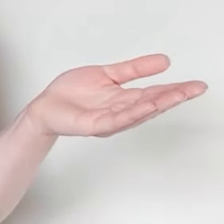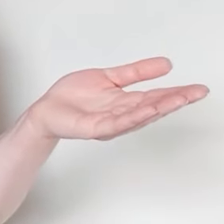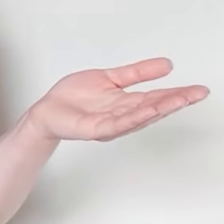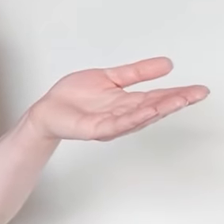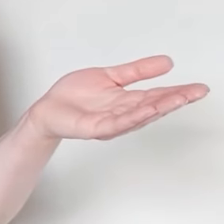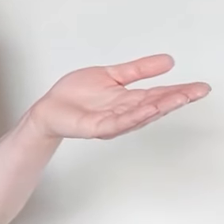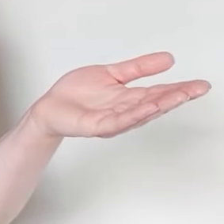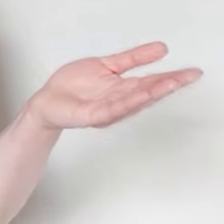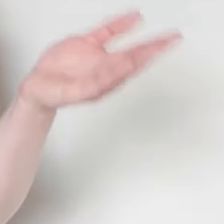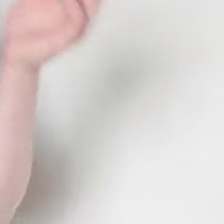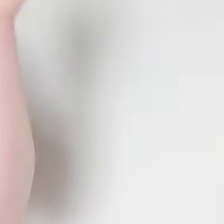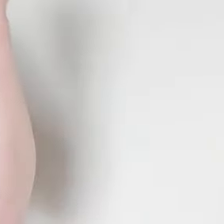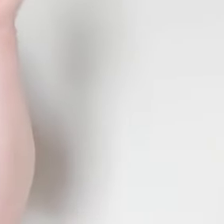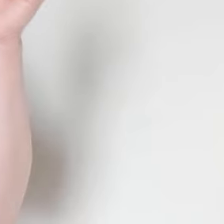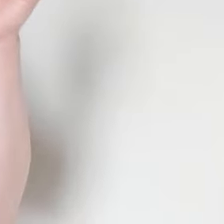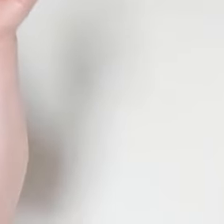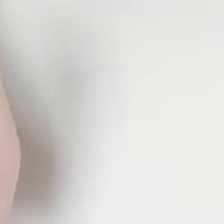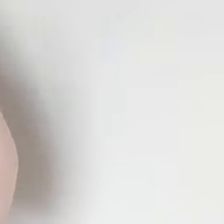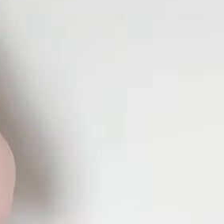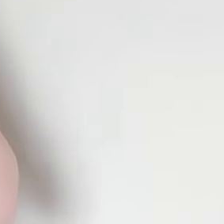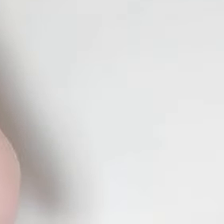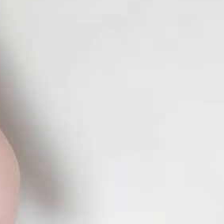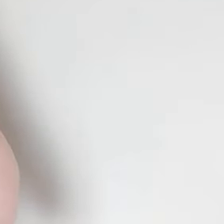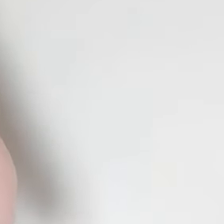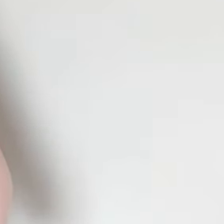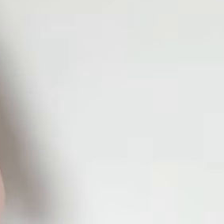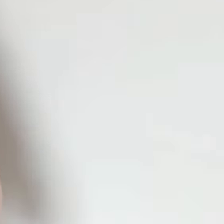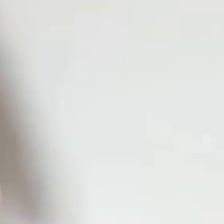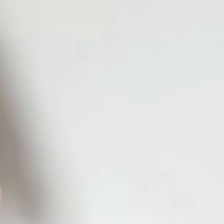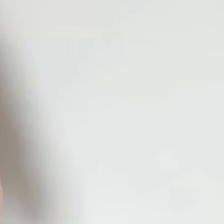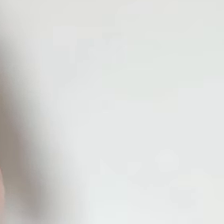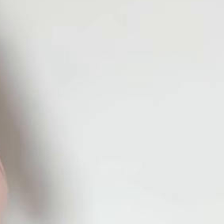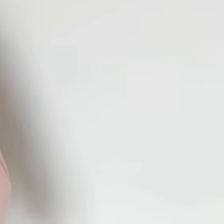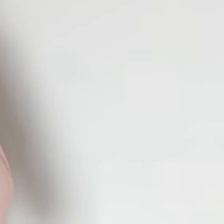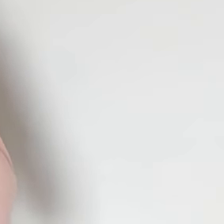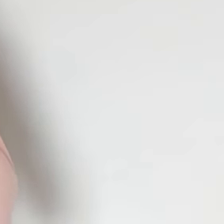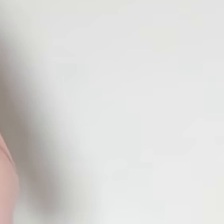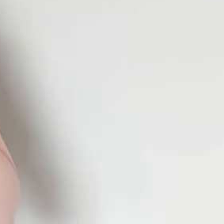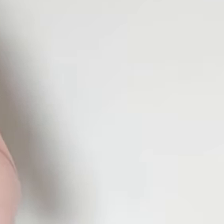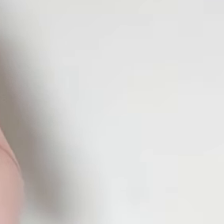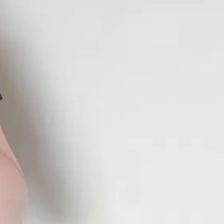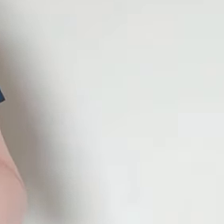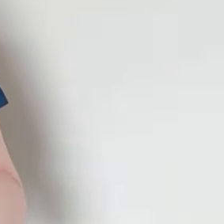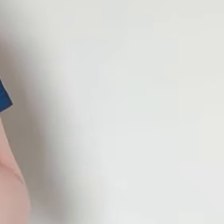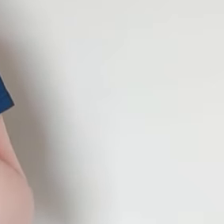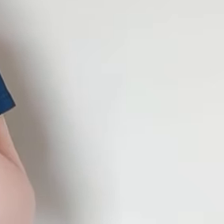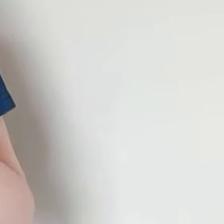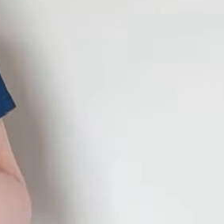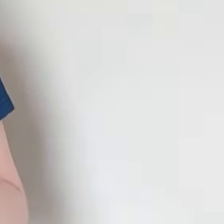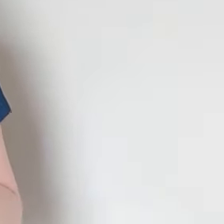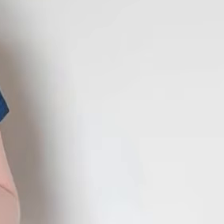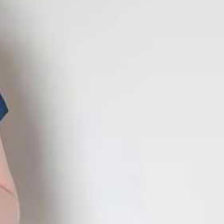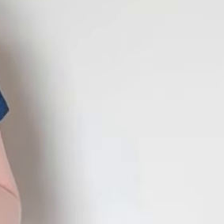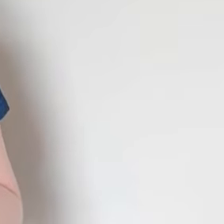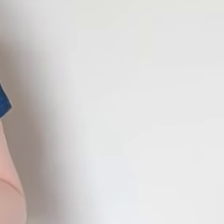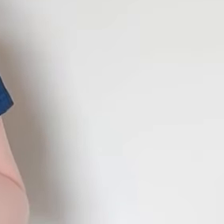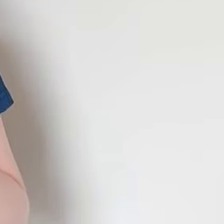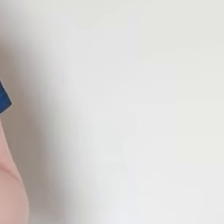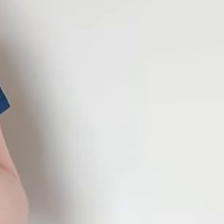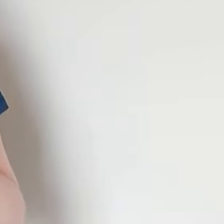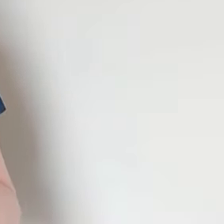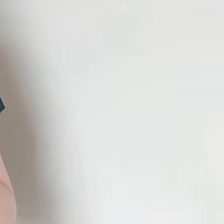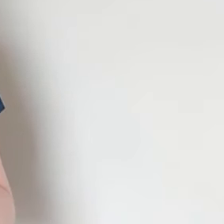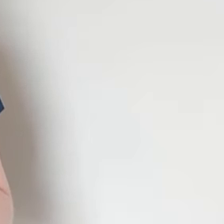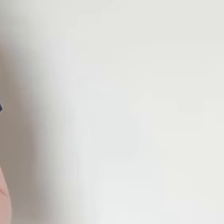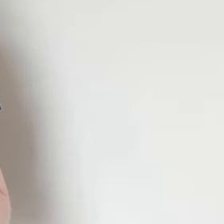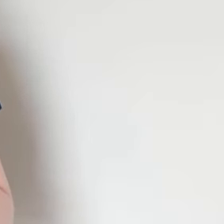myself. He knows that I need his help. And that gives me hope.